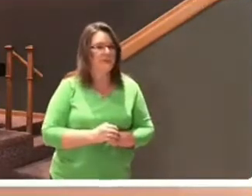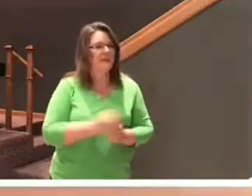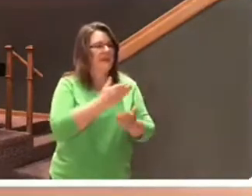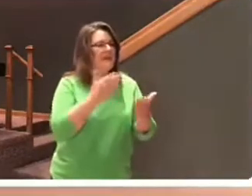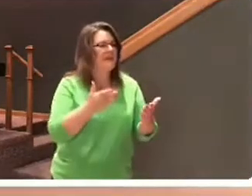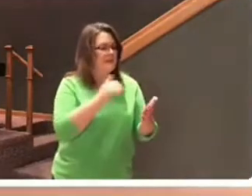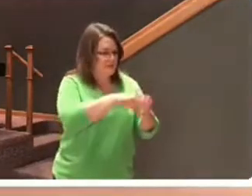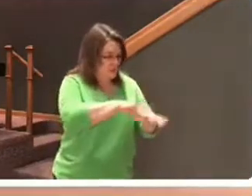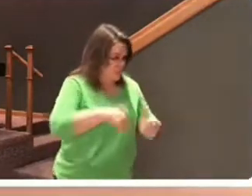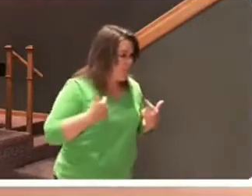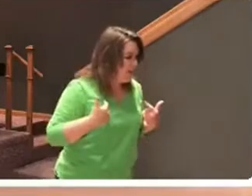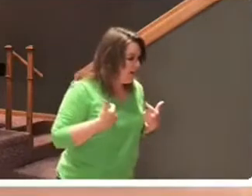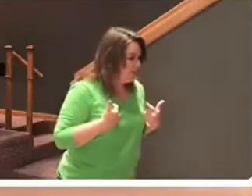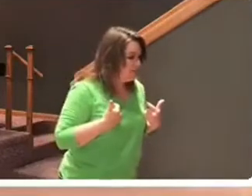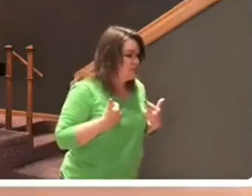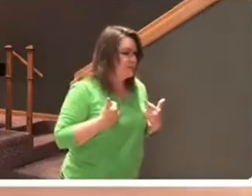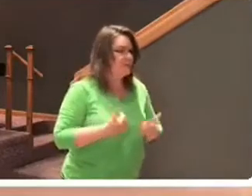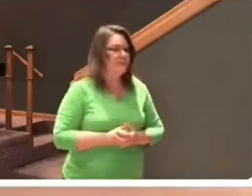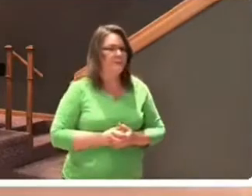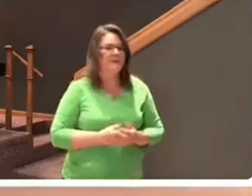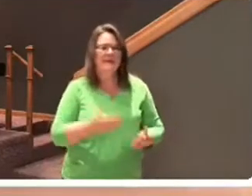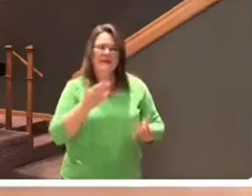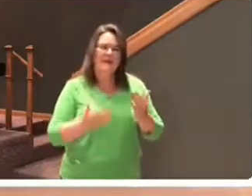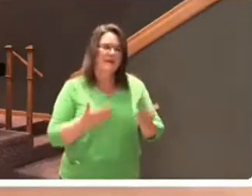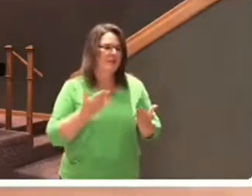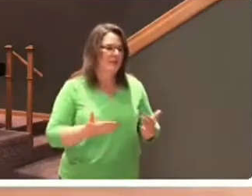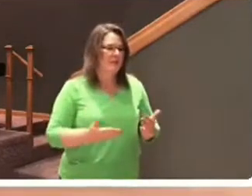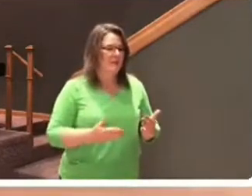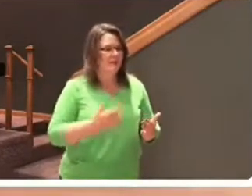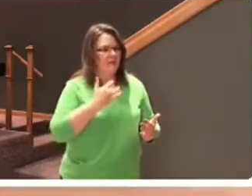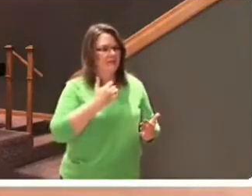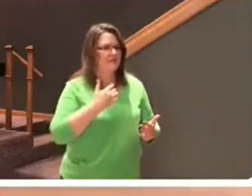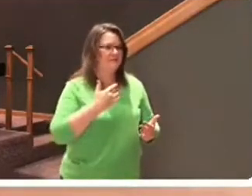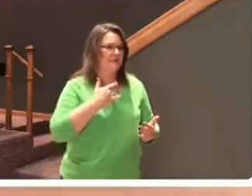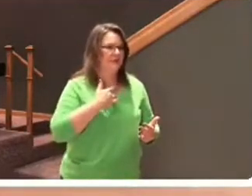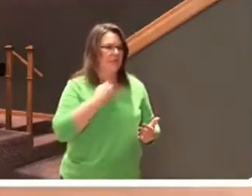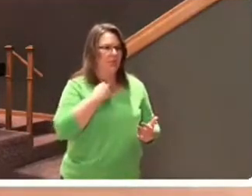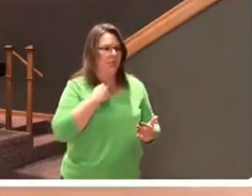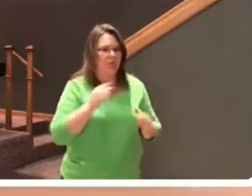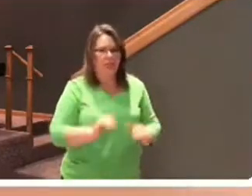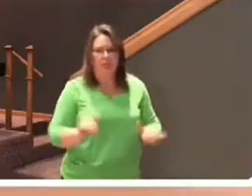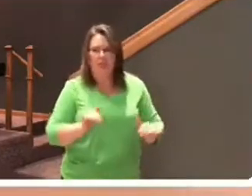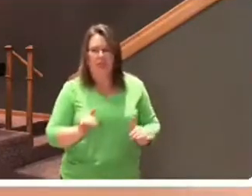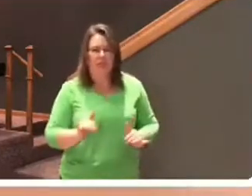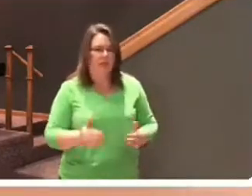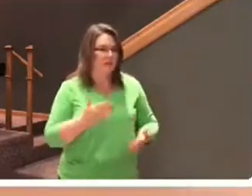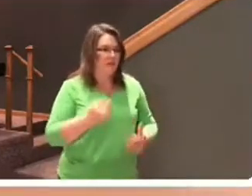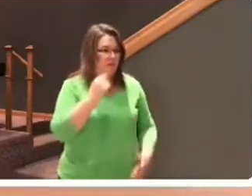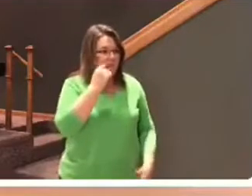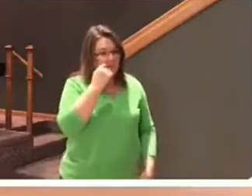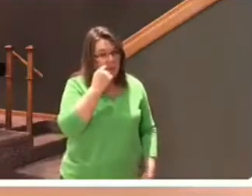things in your life. Maybe you're stagnant. Maybe you're bored.